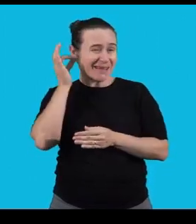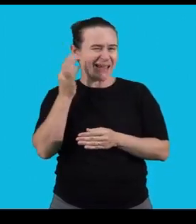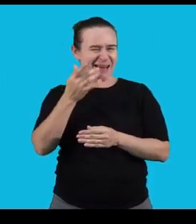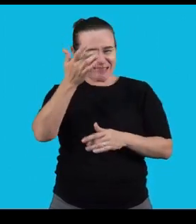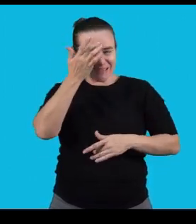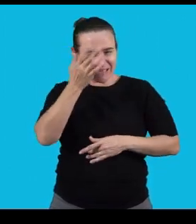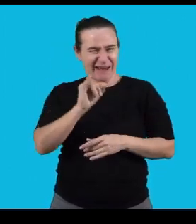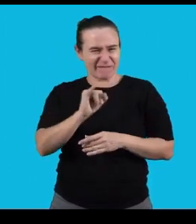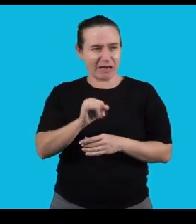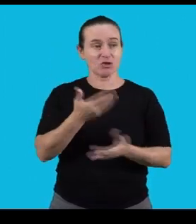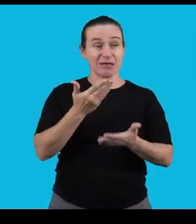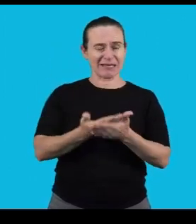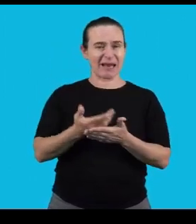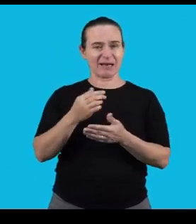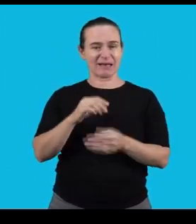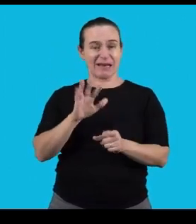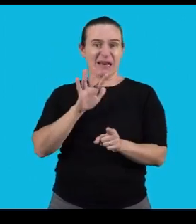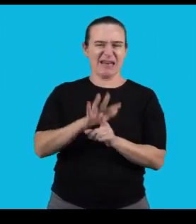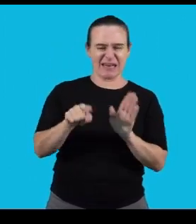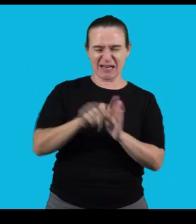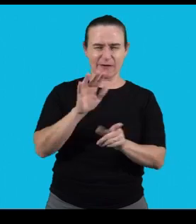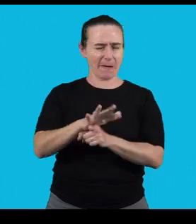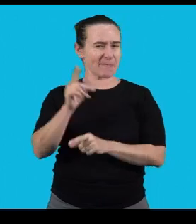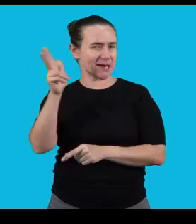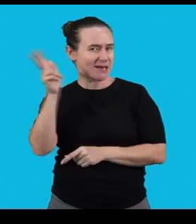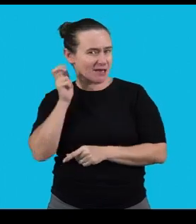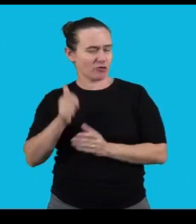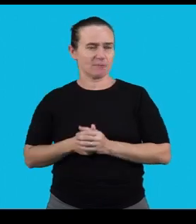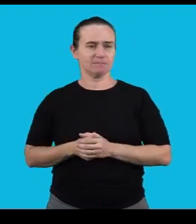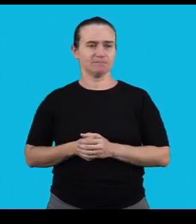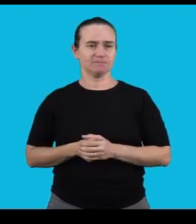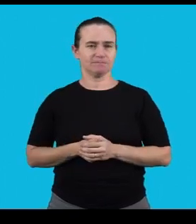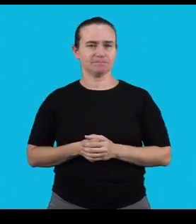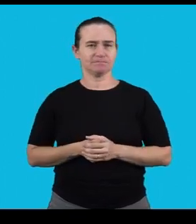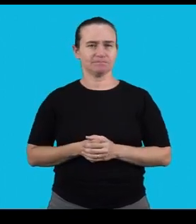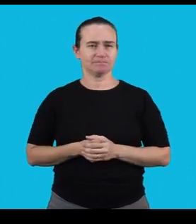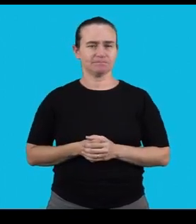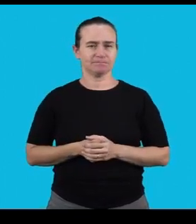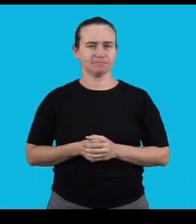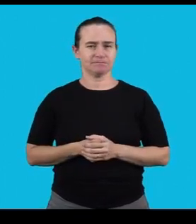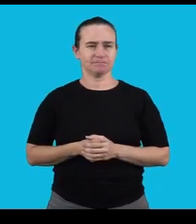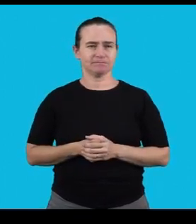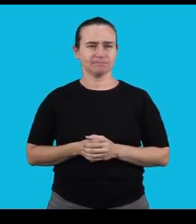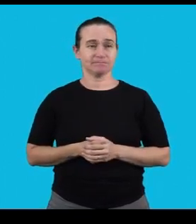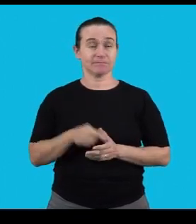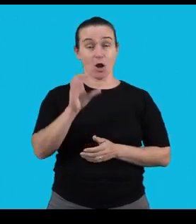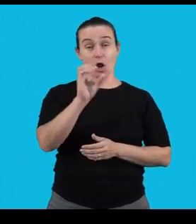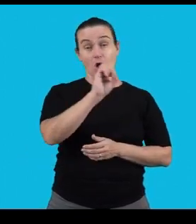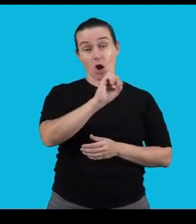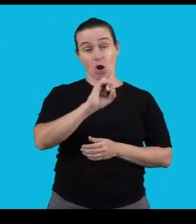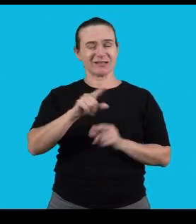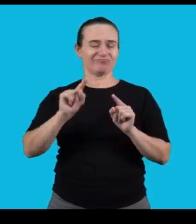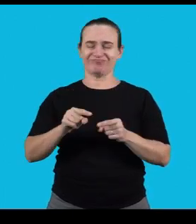343, explain how middle ear infection could affect hearing. So if the infection is here, how is hearing